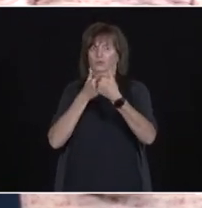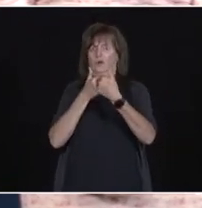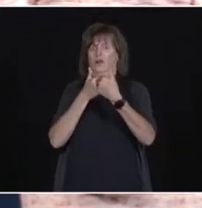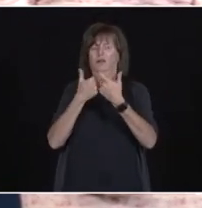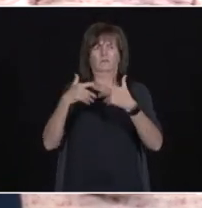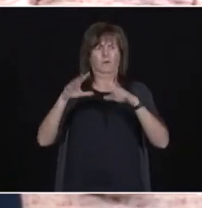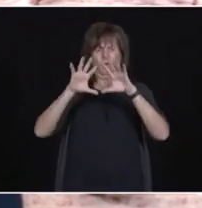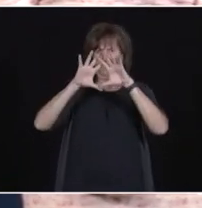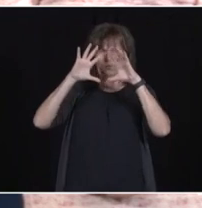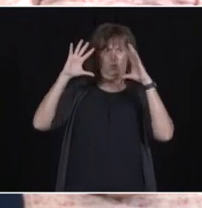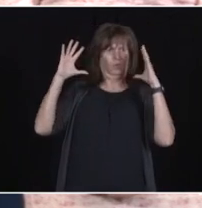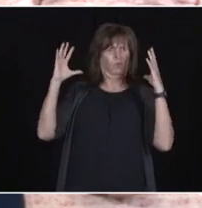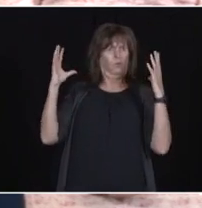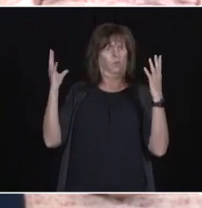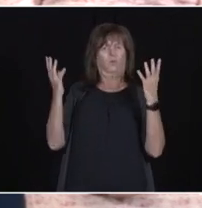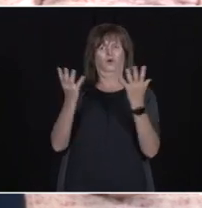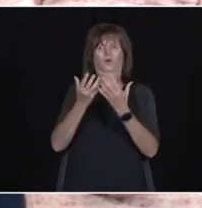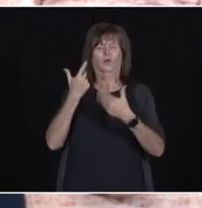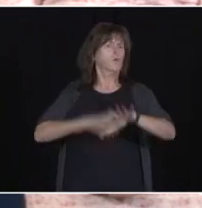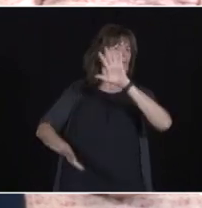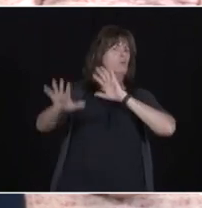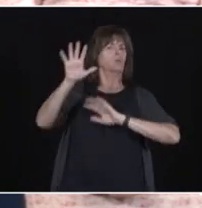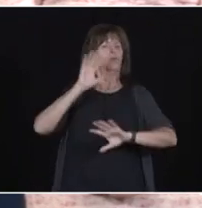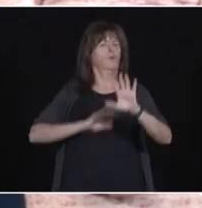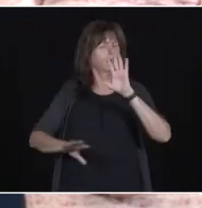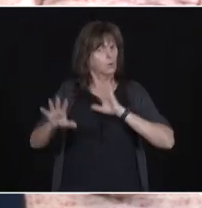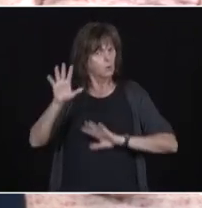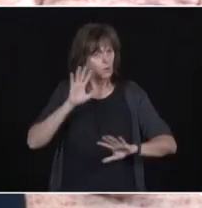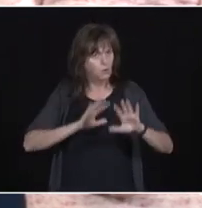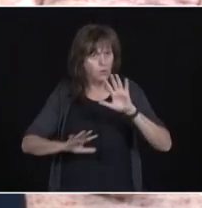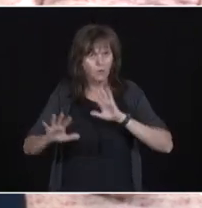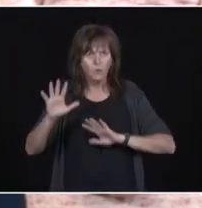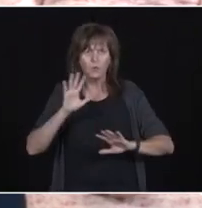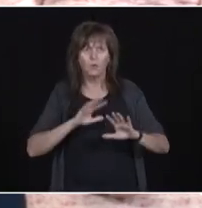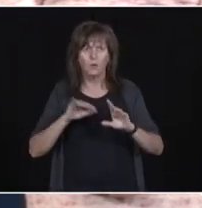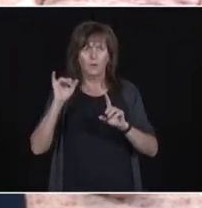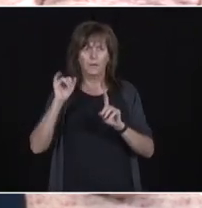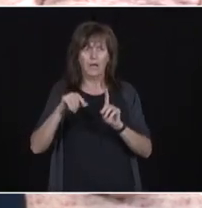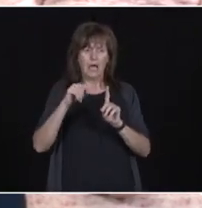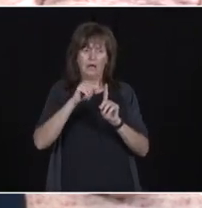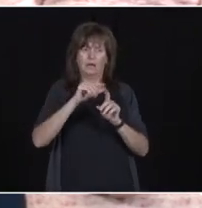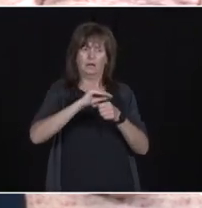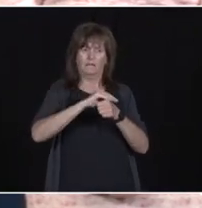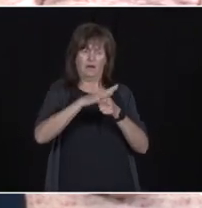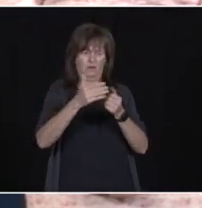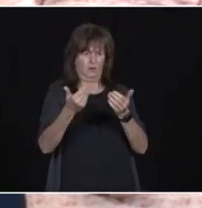before. The virus itself is completely new, and the world continues